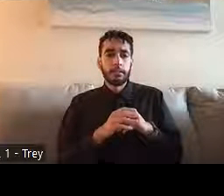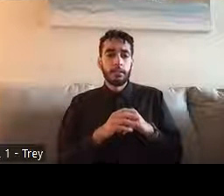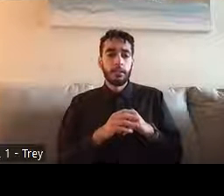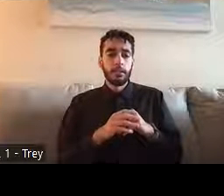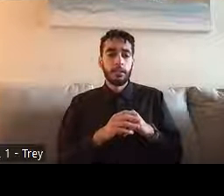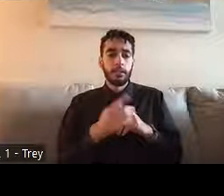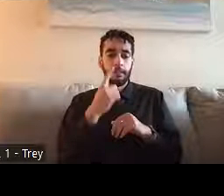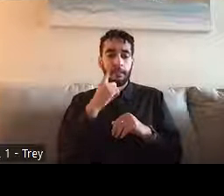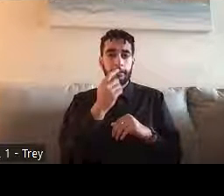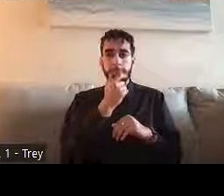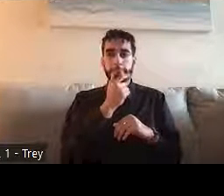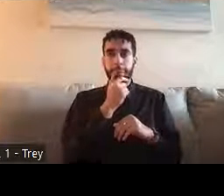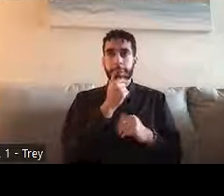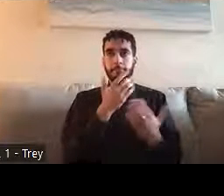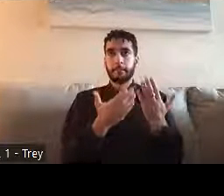to think,